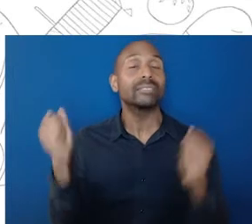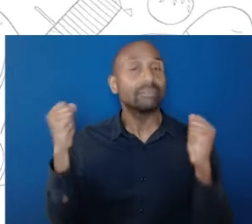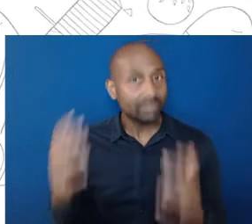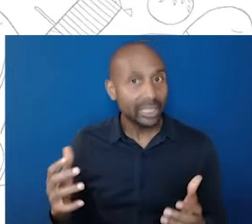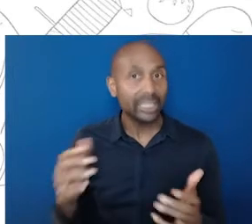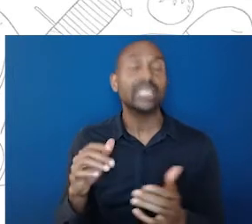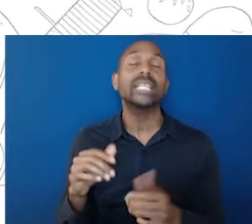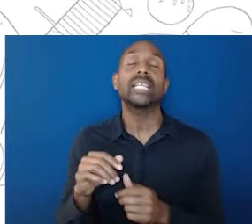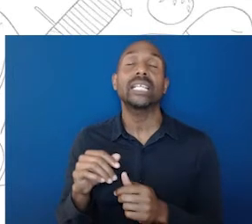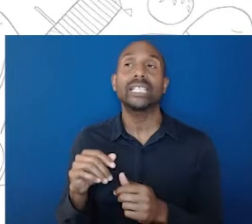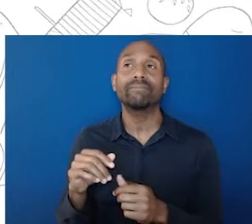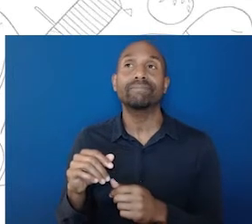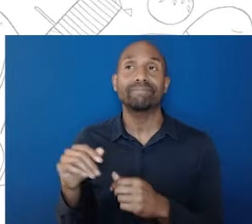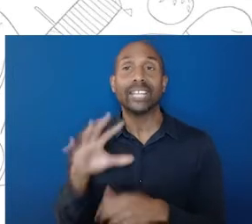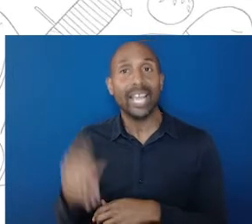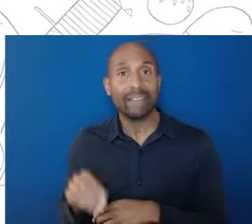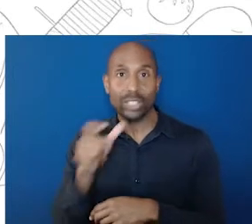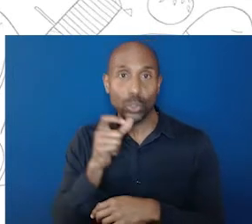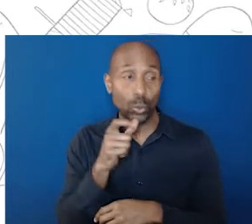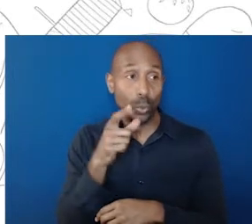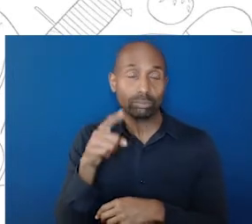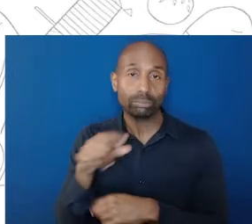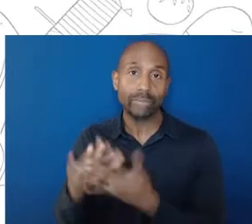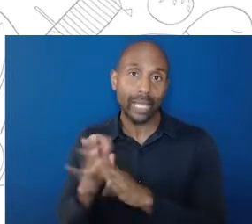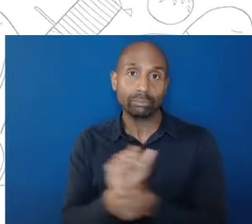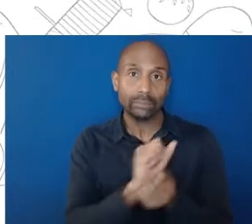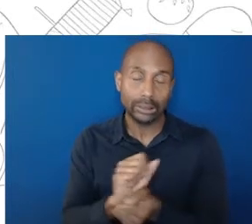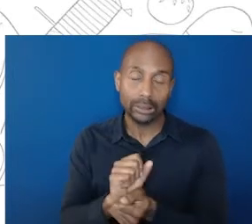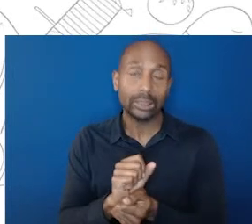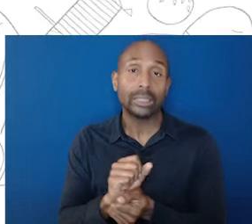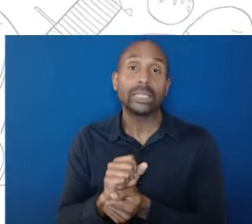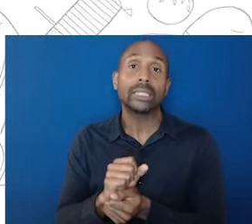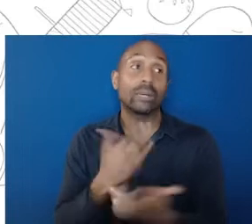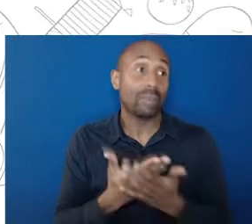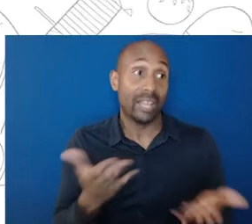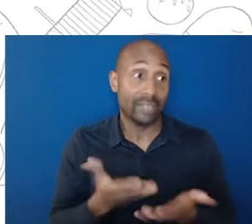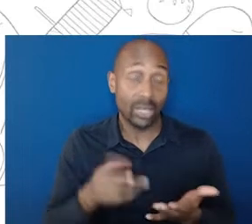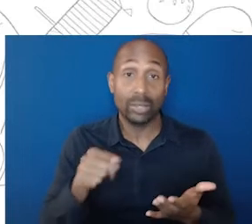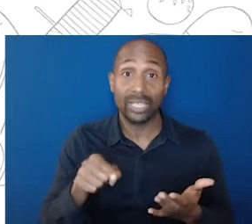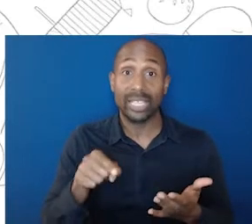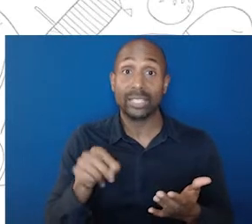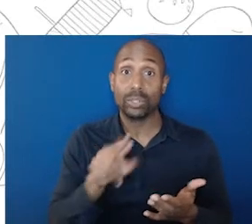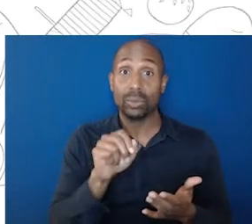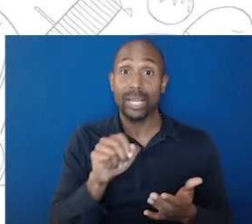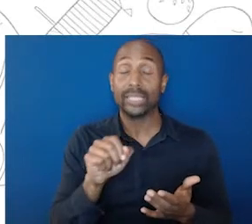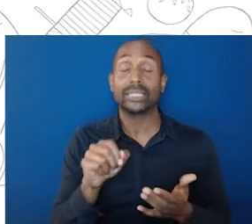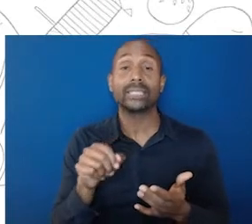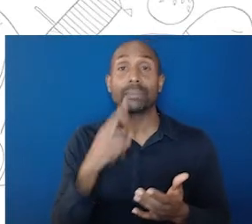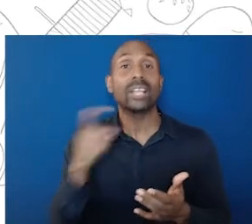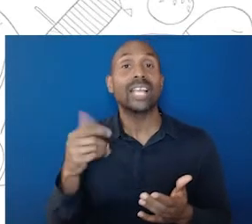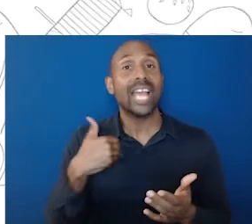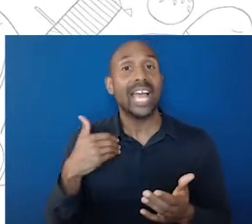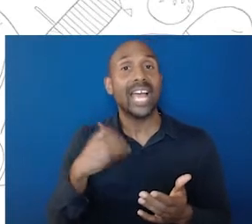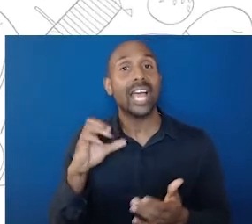enslaved Africans who came over because they had those skills, those very important craft skills, mm-hmm. that they now had